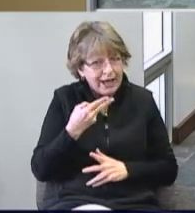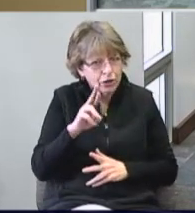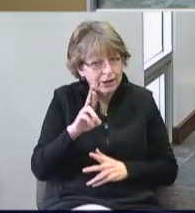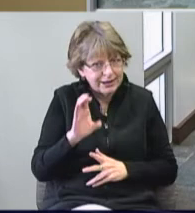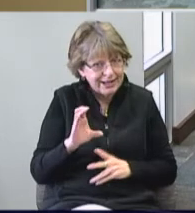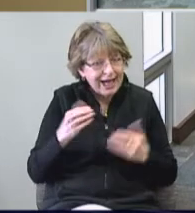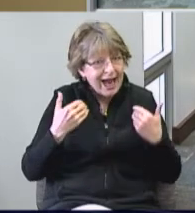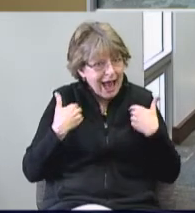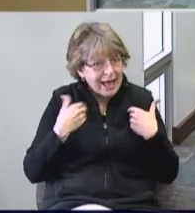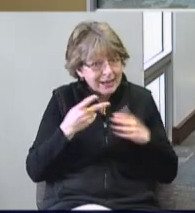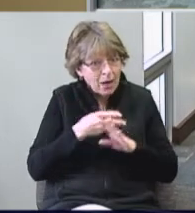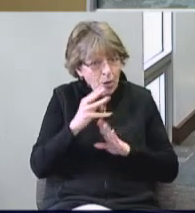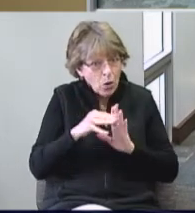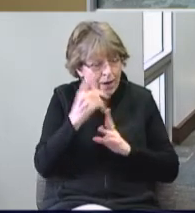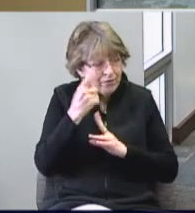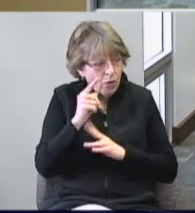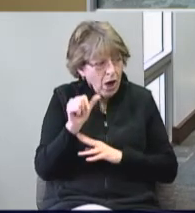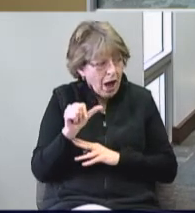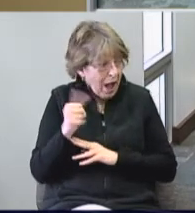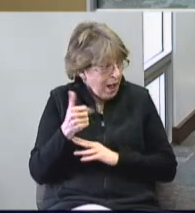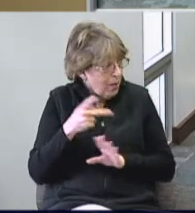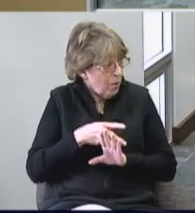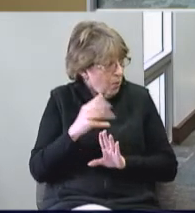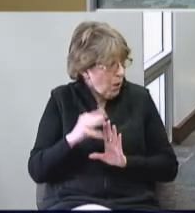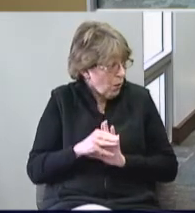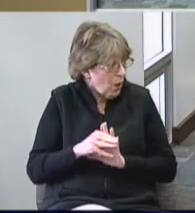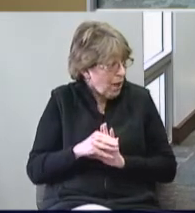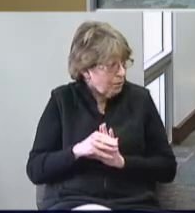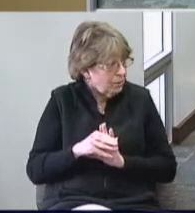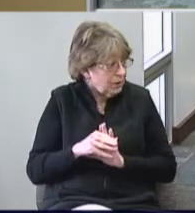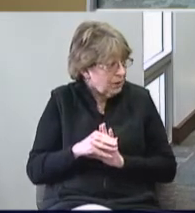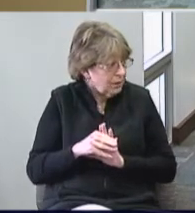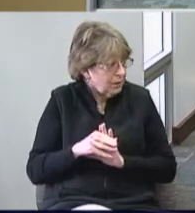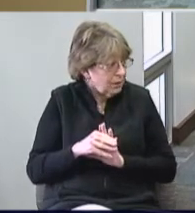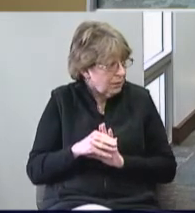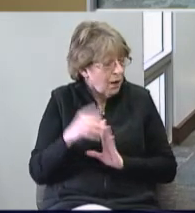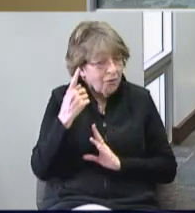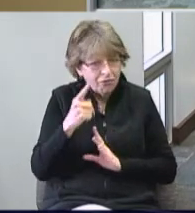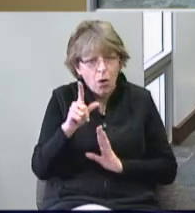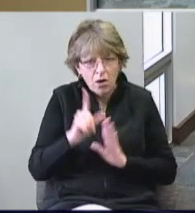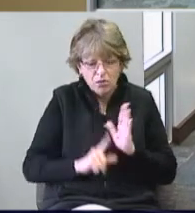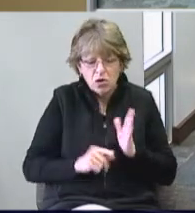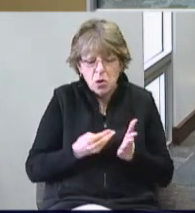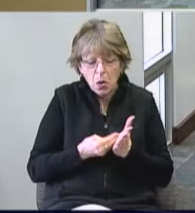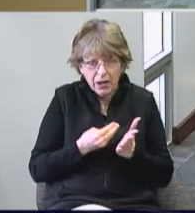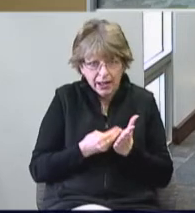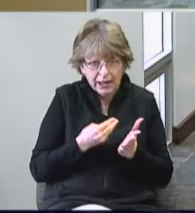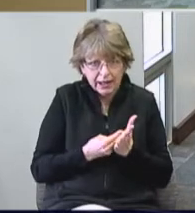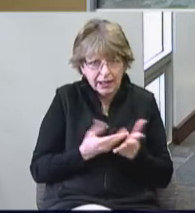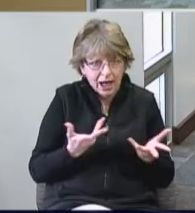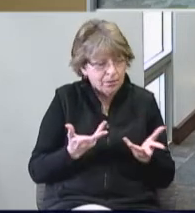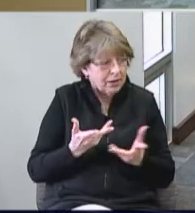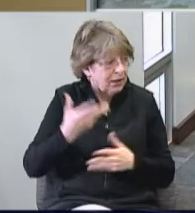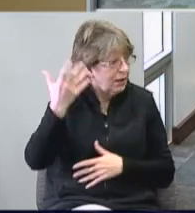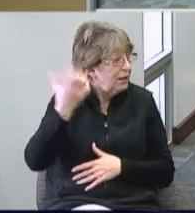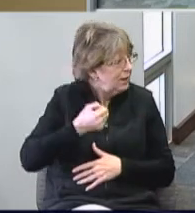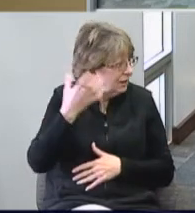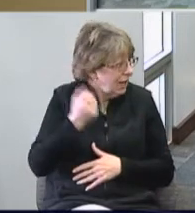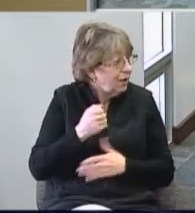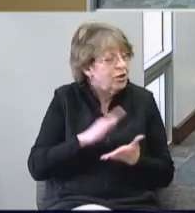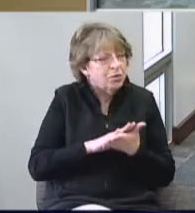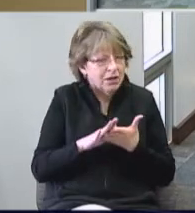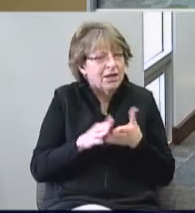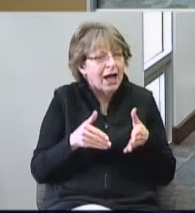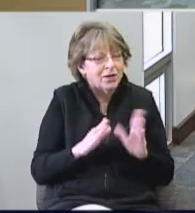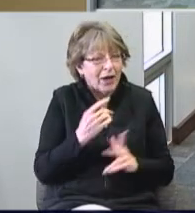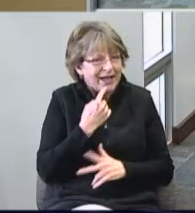program for other programs where people who qualify, who are low income, can get reduced rates. Scholarship's a nice way to put that. Thank you. I should have